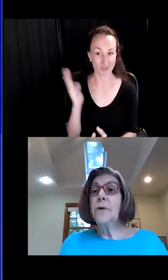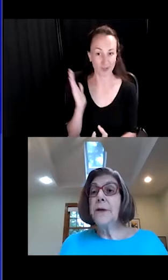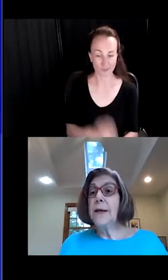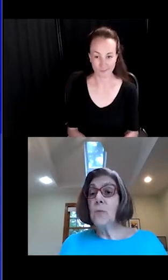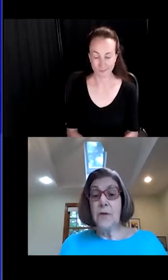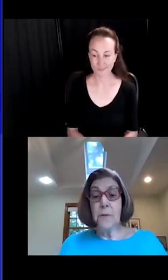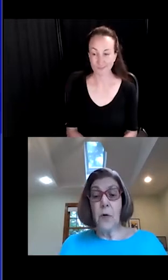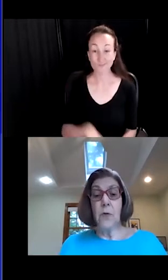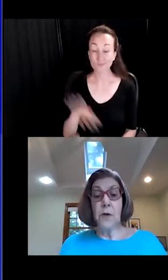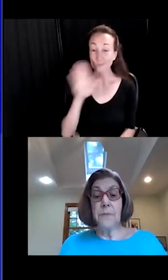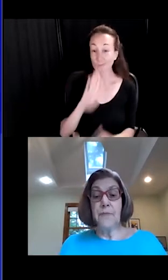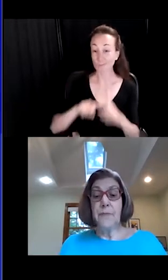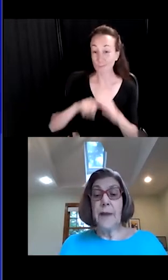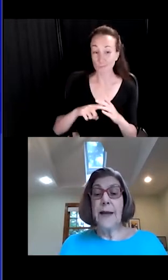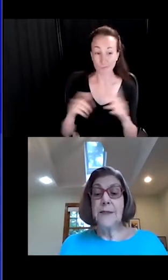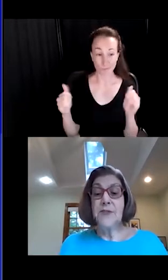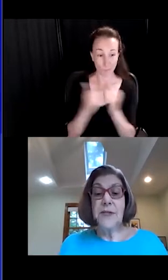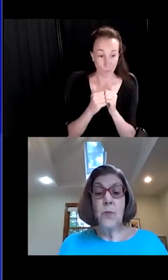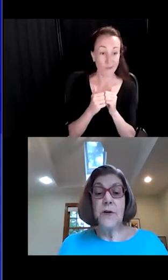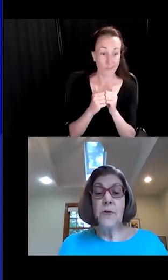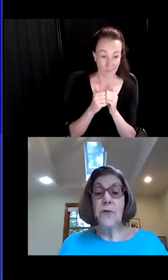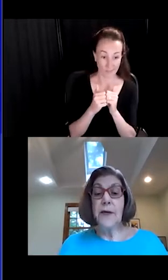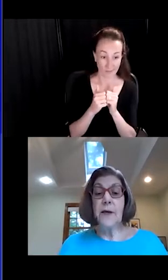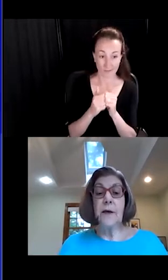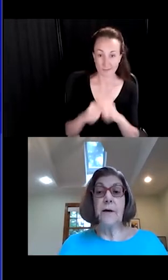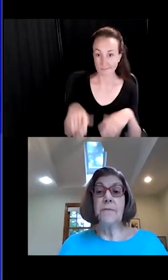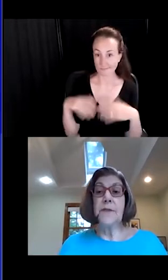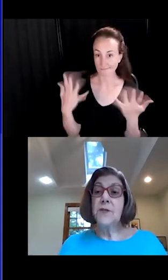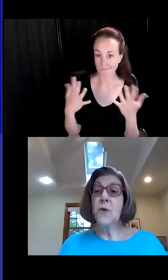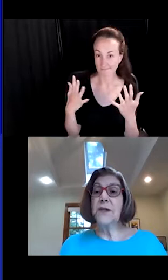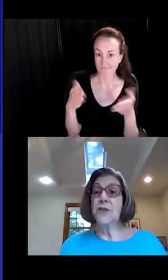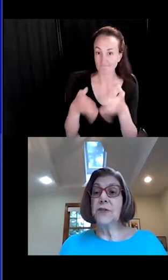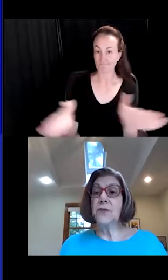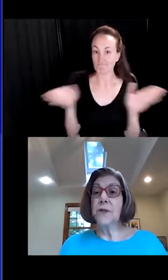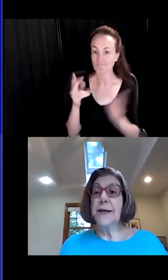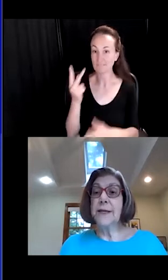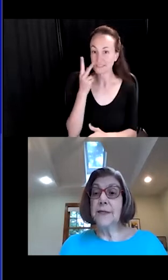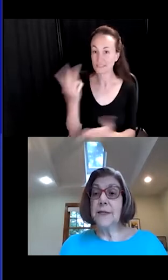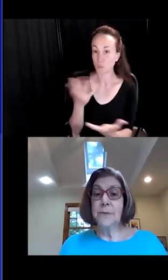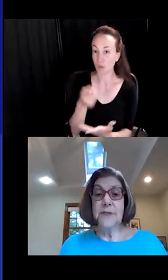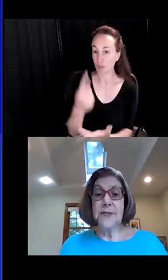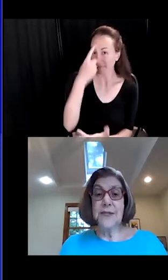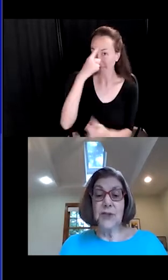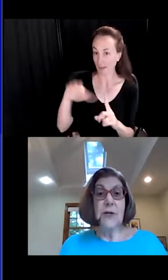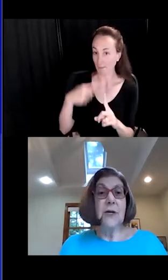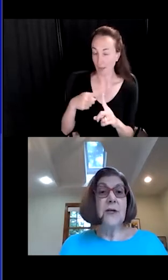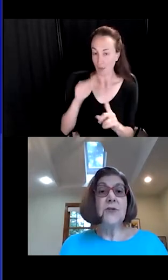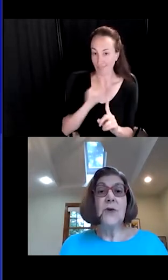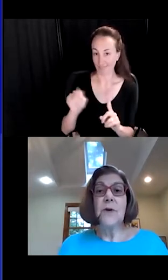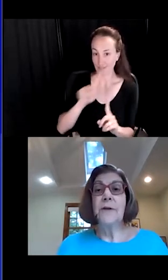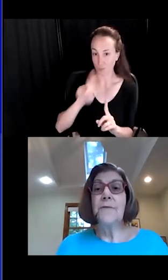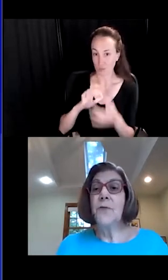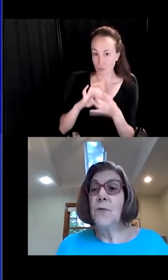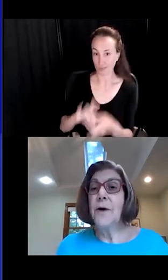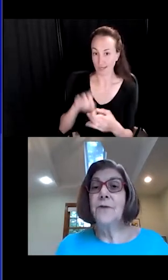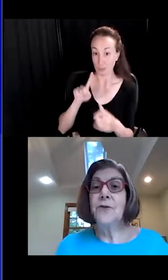we would begin with a poll and see what you think of these questions related to implementation.